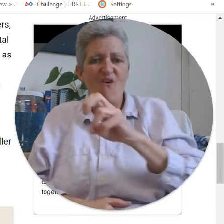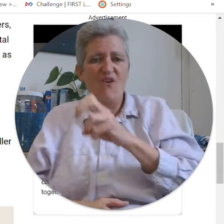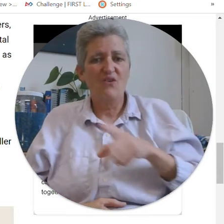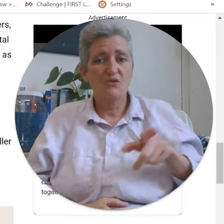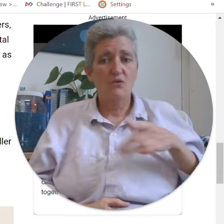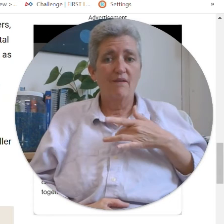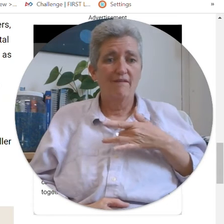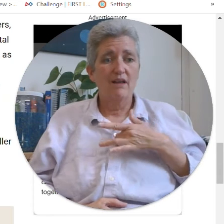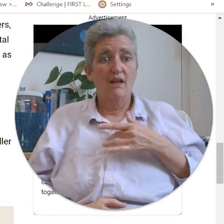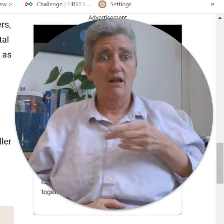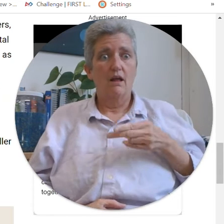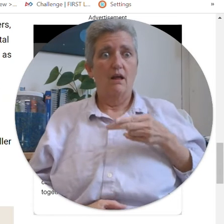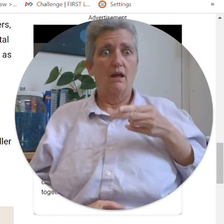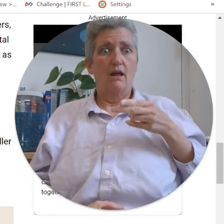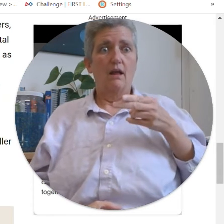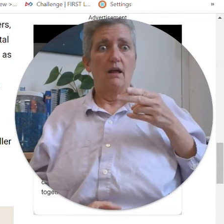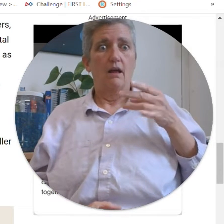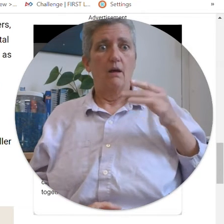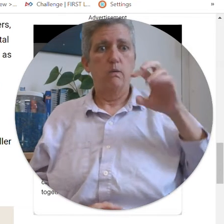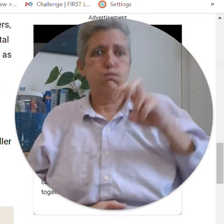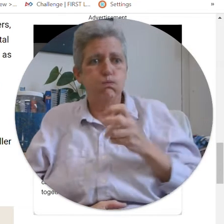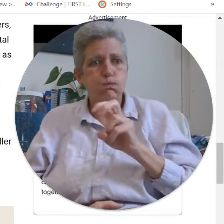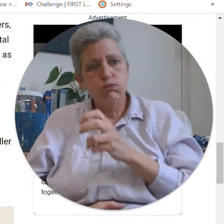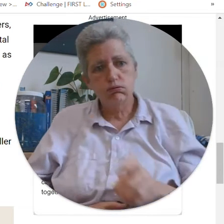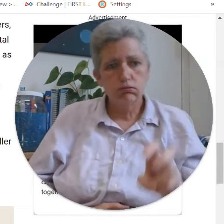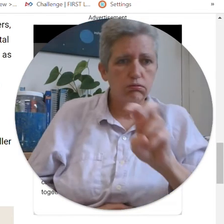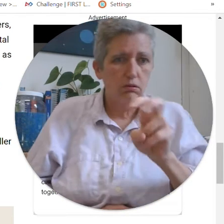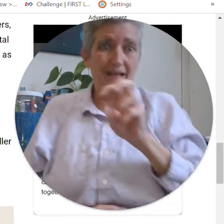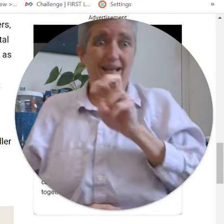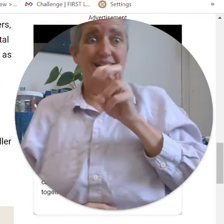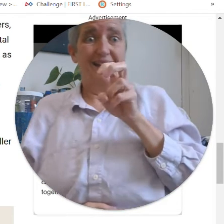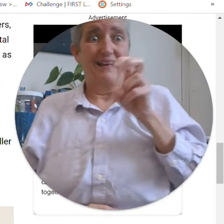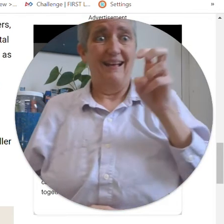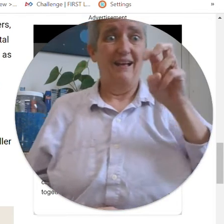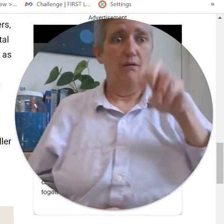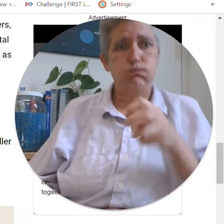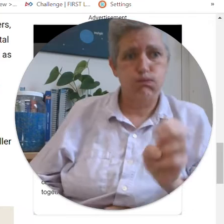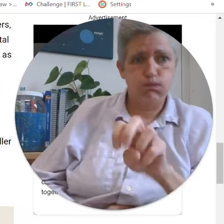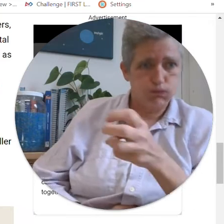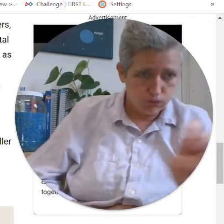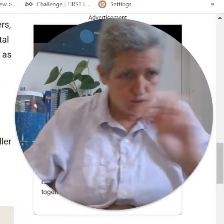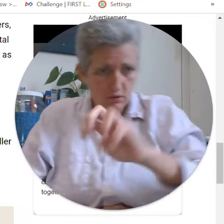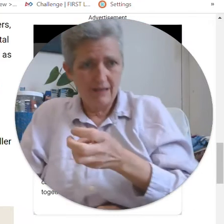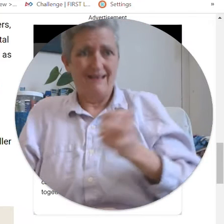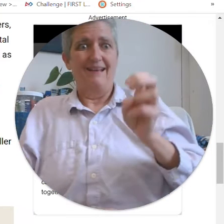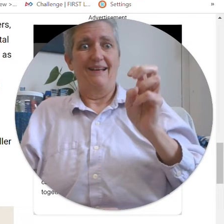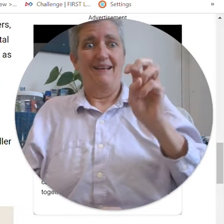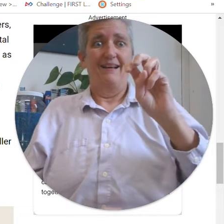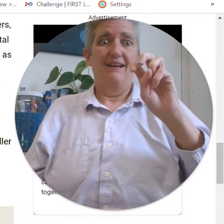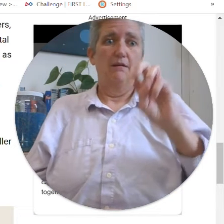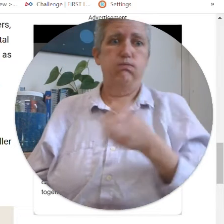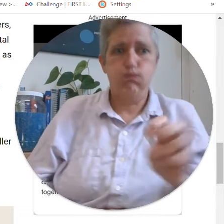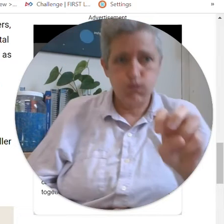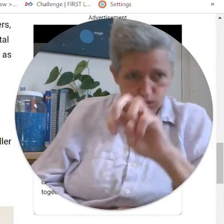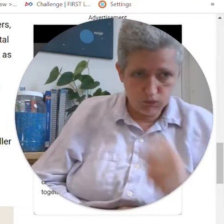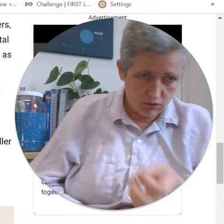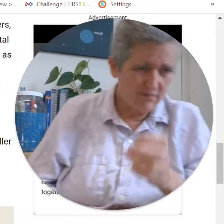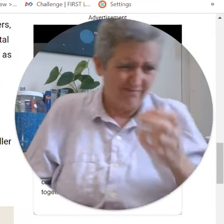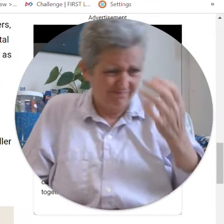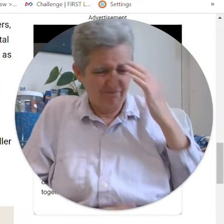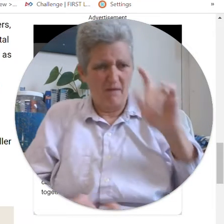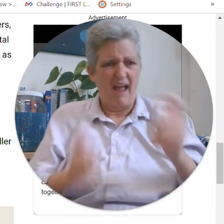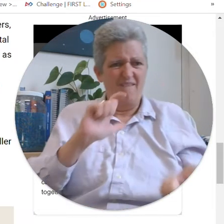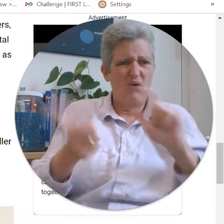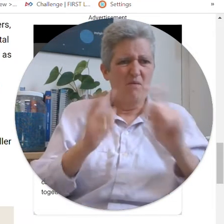feel those woo highs on the top of the hills and the downs, ups and downs, and you're feeling that force against